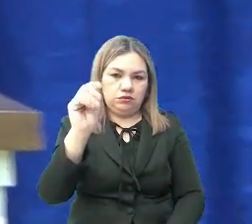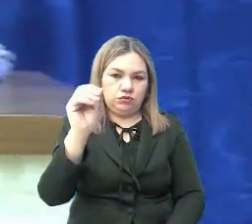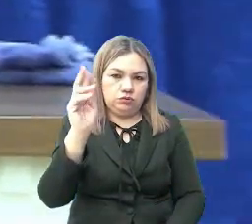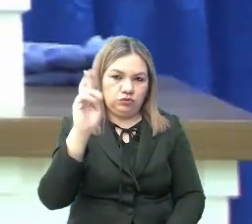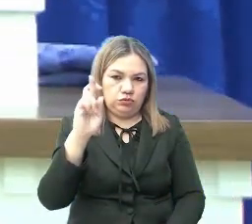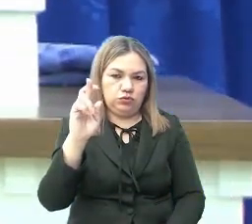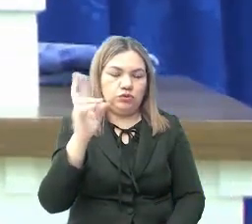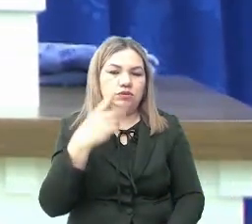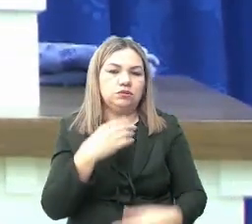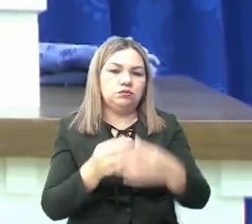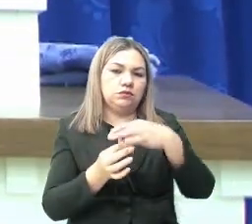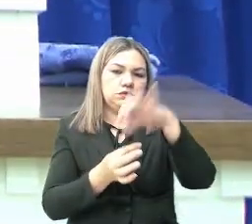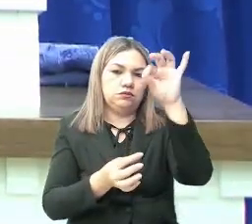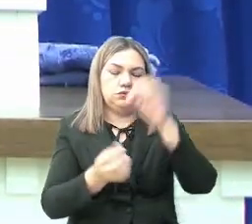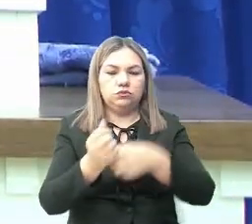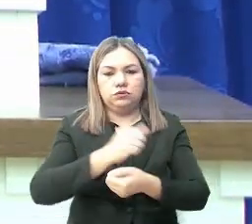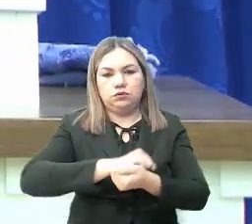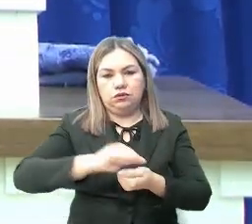And